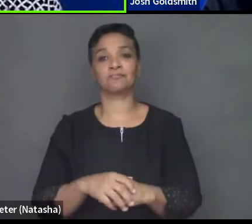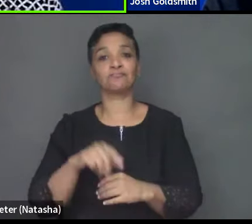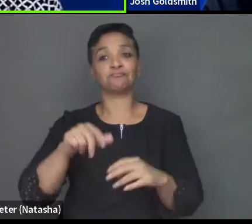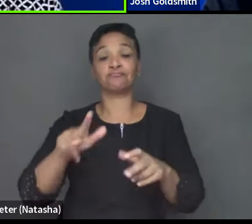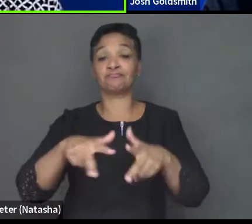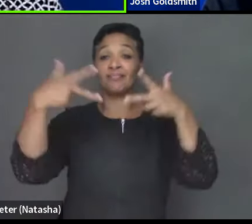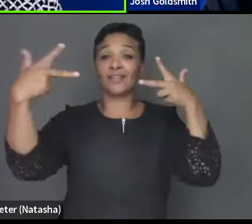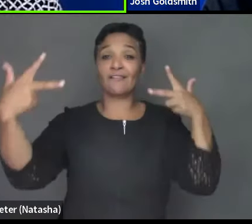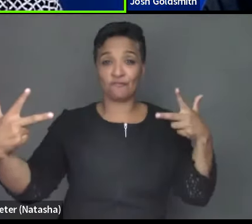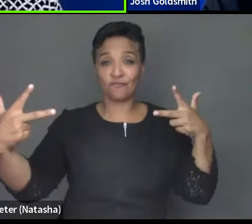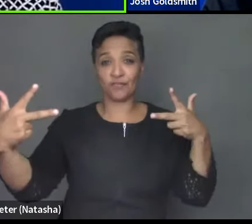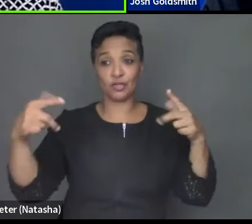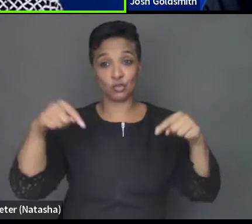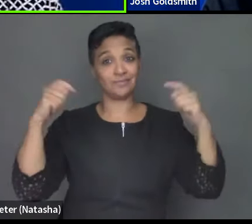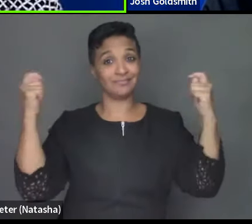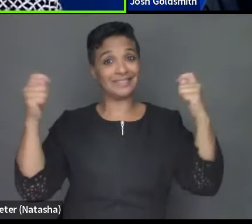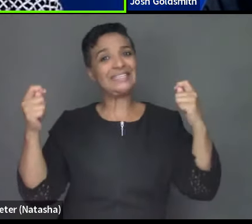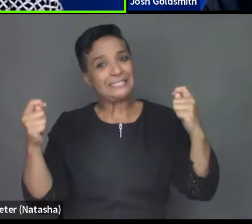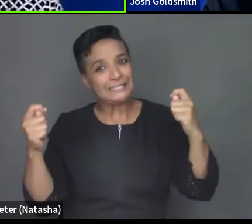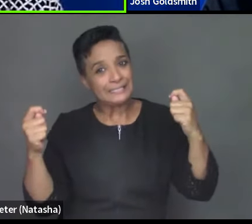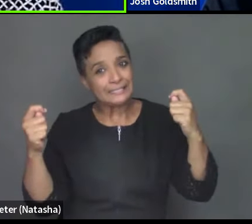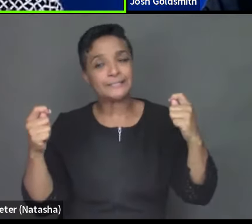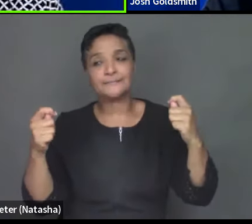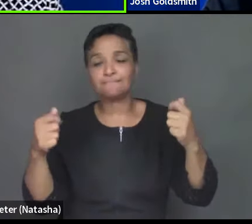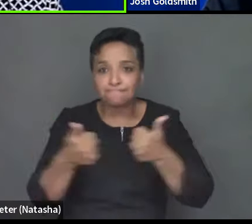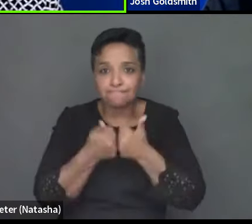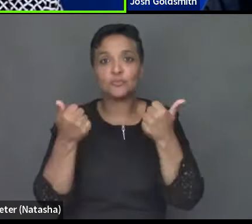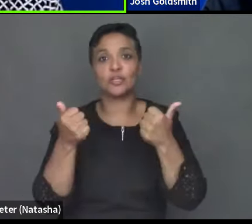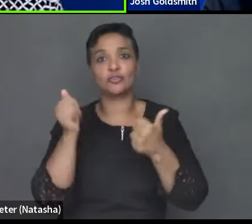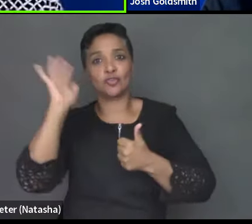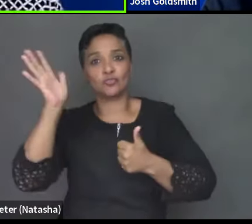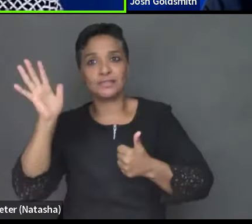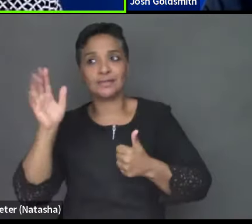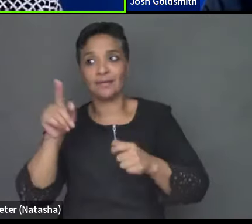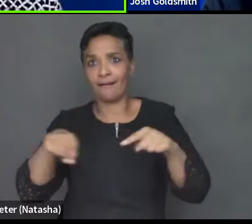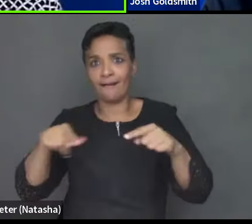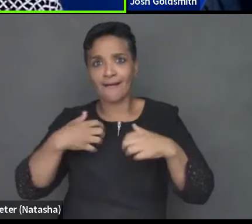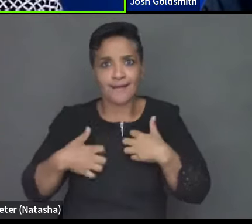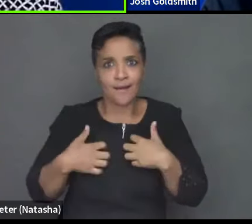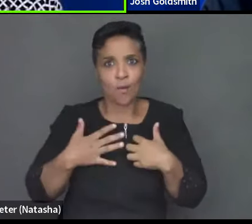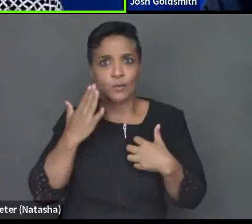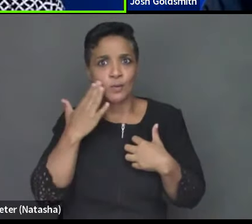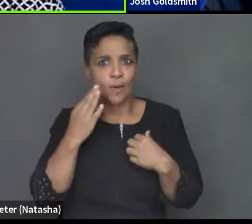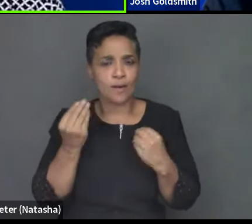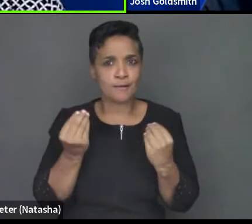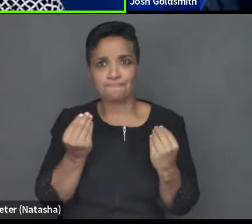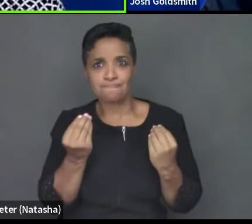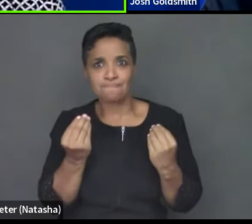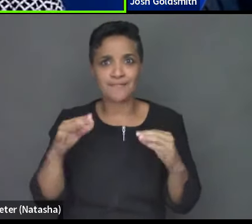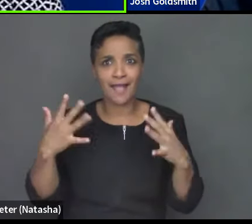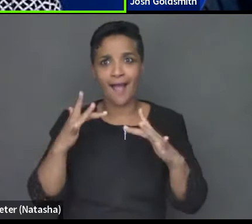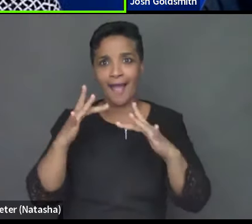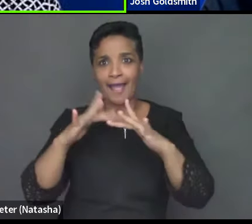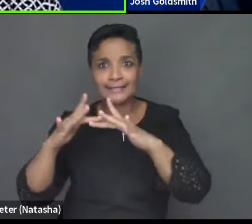events is also a challenge, and they are also very interested in engaging and interacting with attendees. So please don't feel